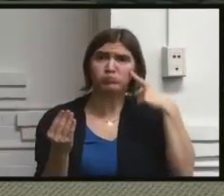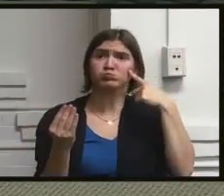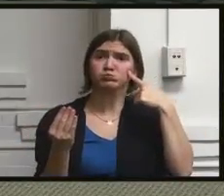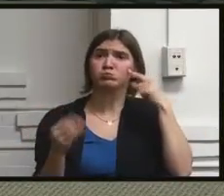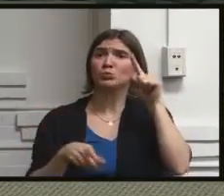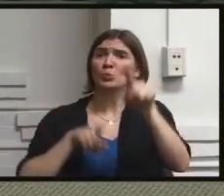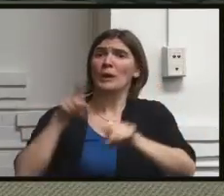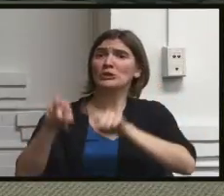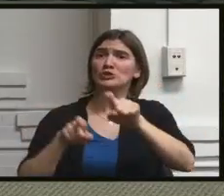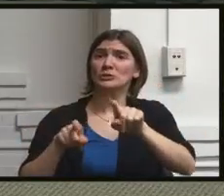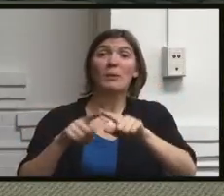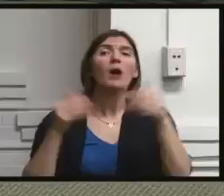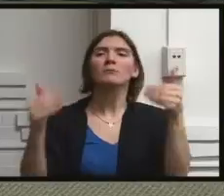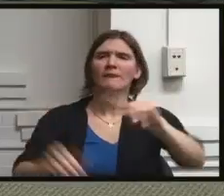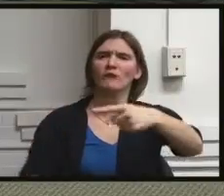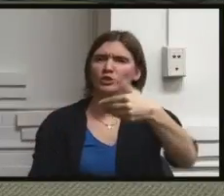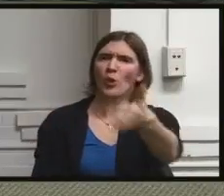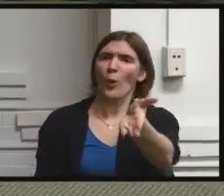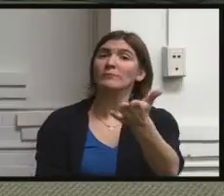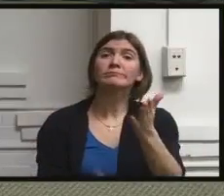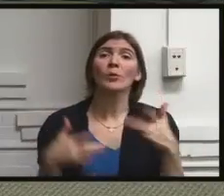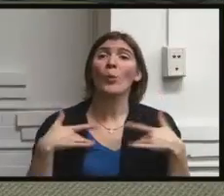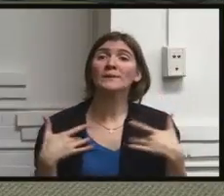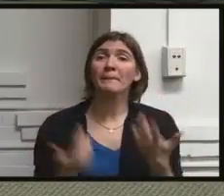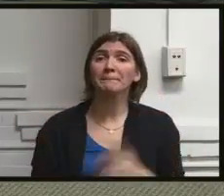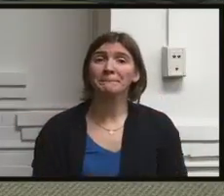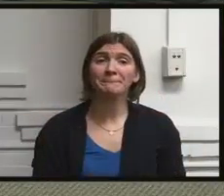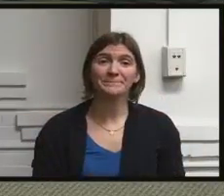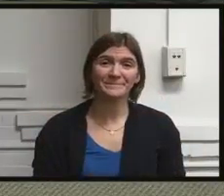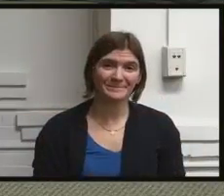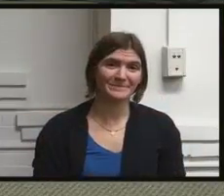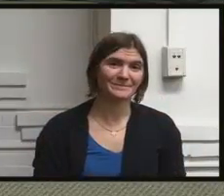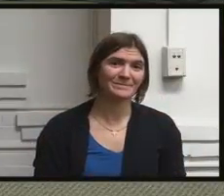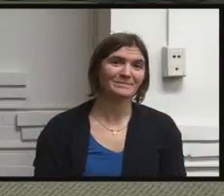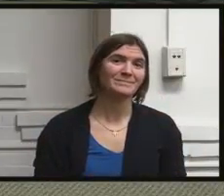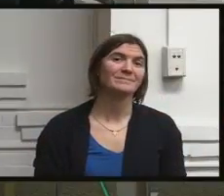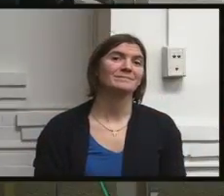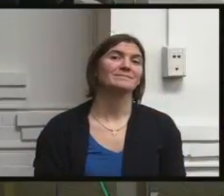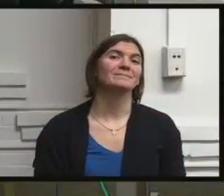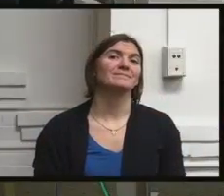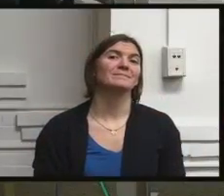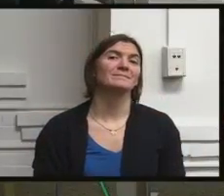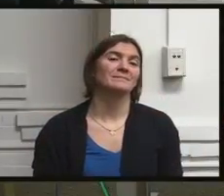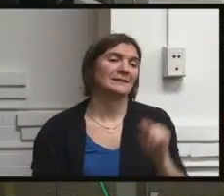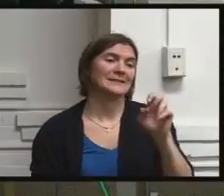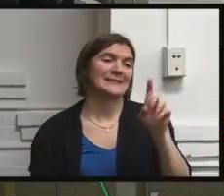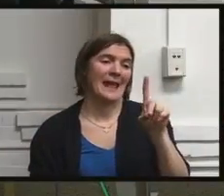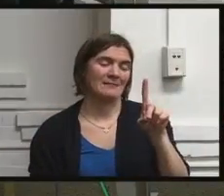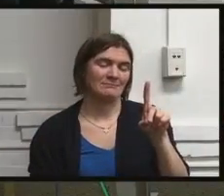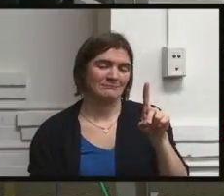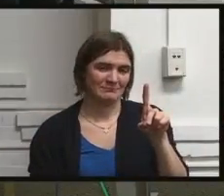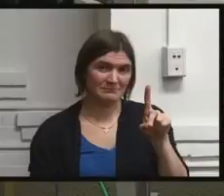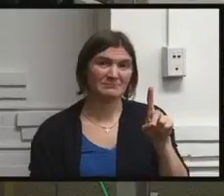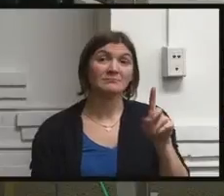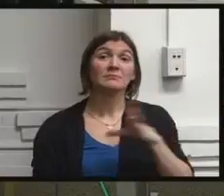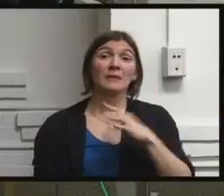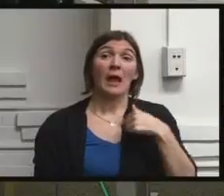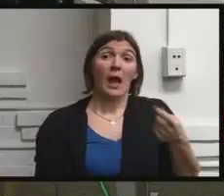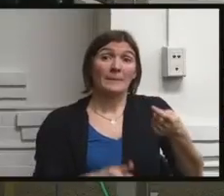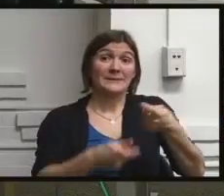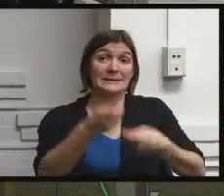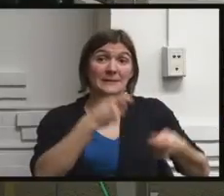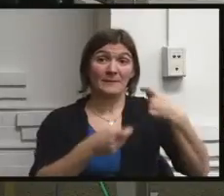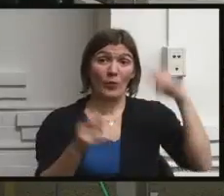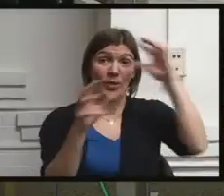we may have some questions for you, but please tell us what it is that you have to present. All right. Thank you, Mr. Chairman. I am standing in for